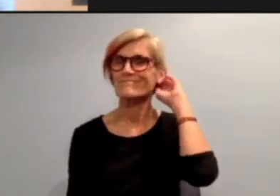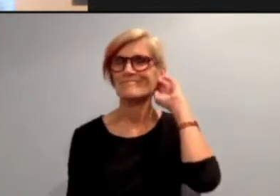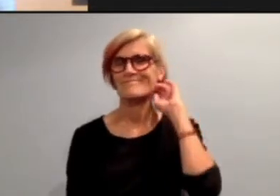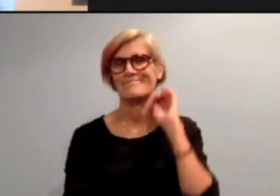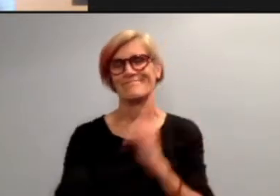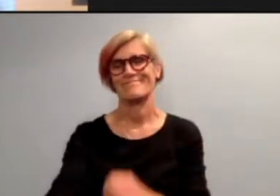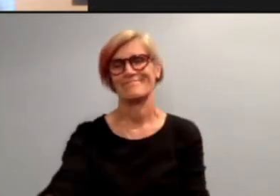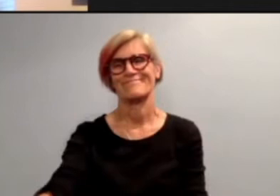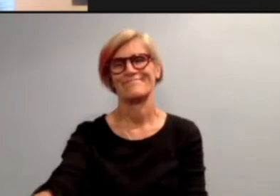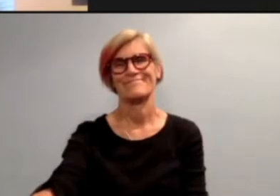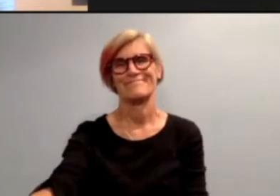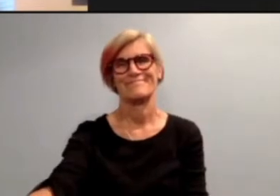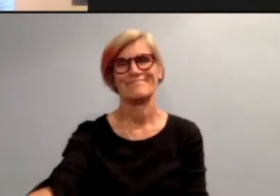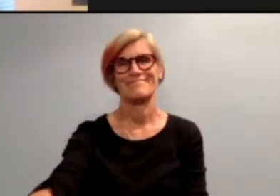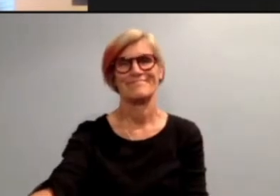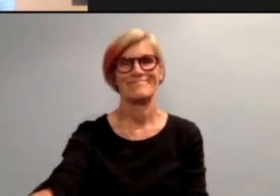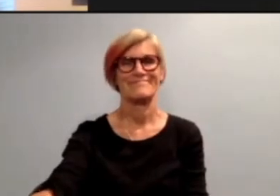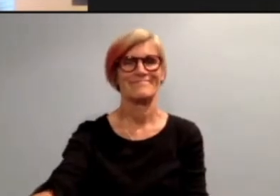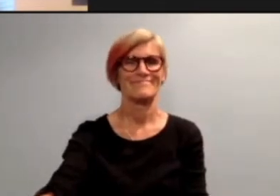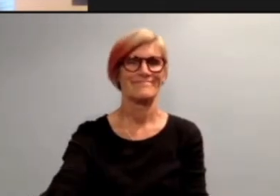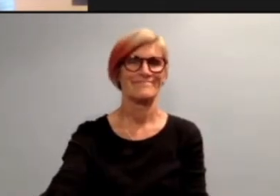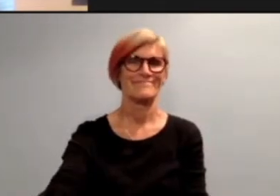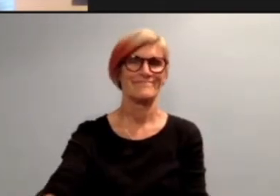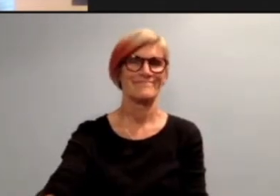especially today. Xin chào quý vị.